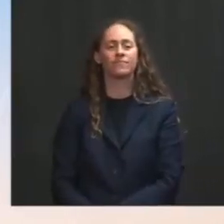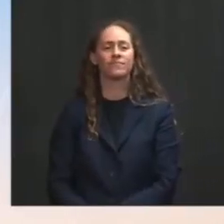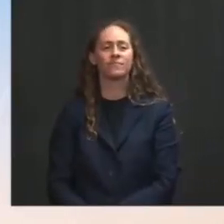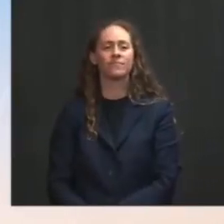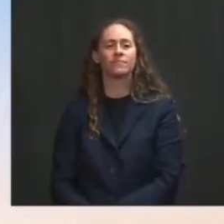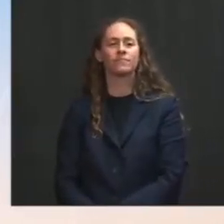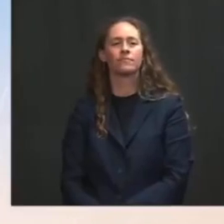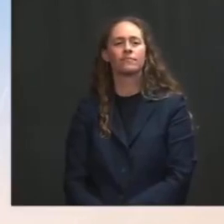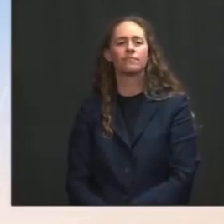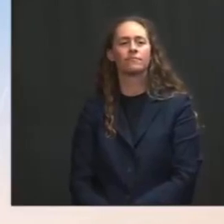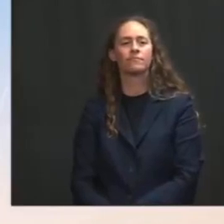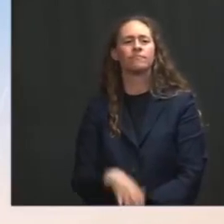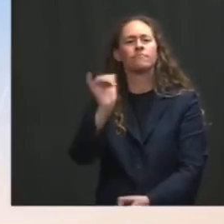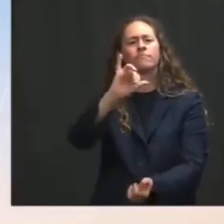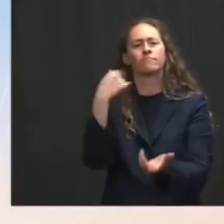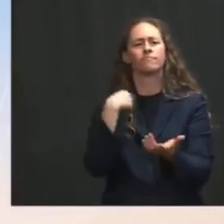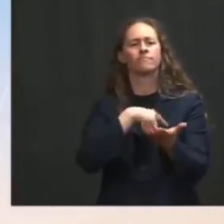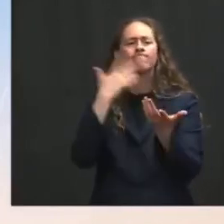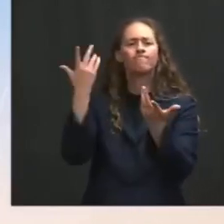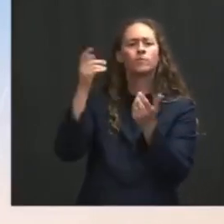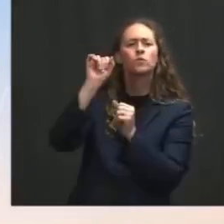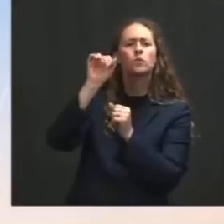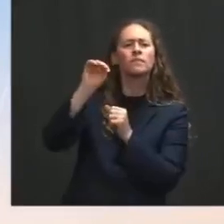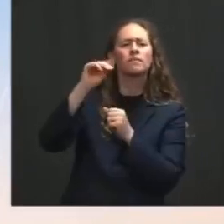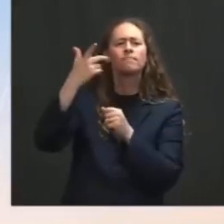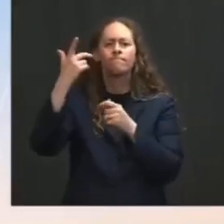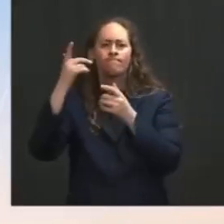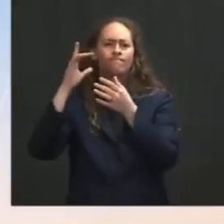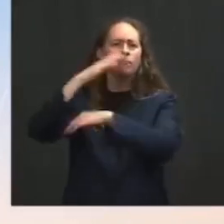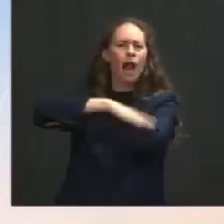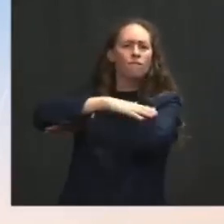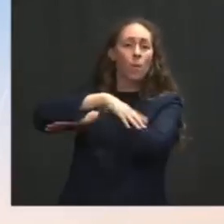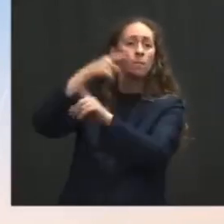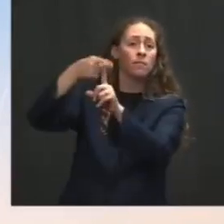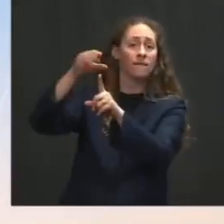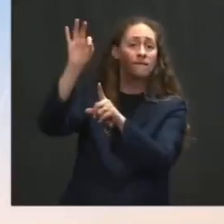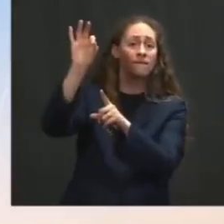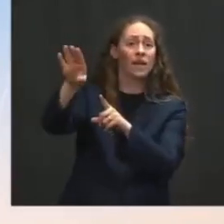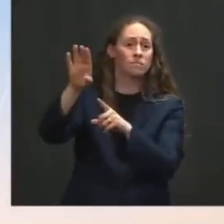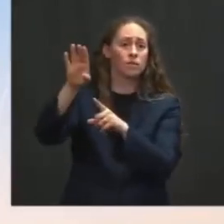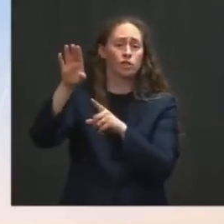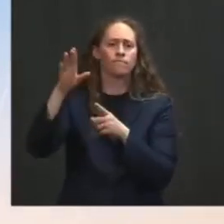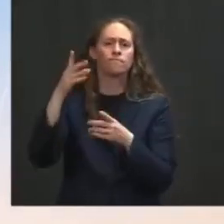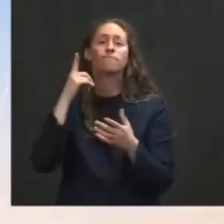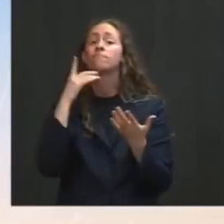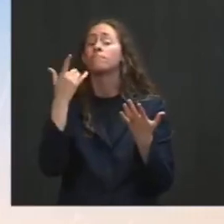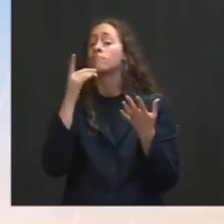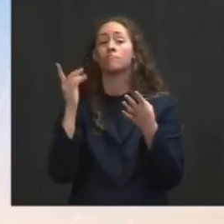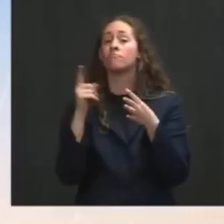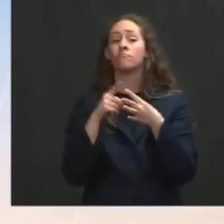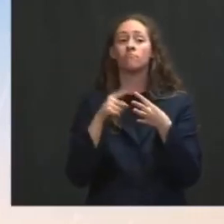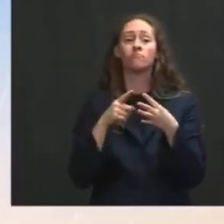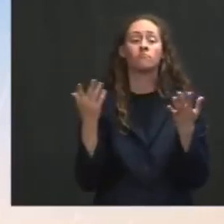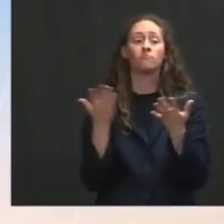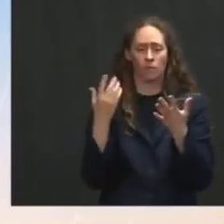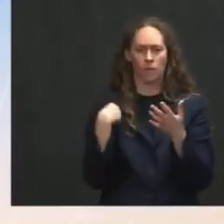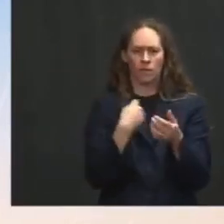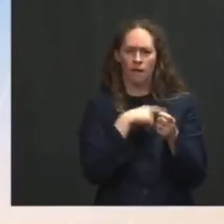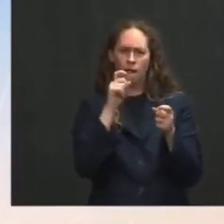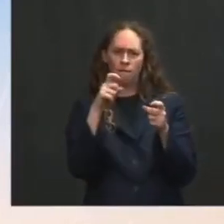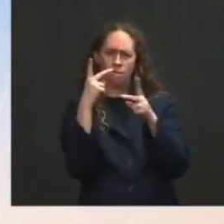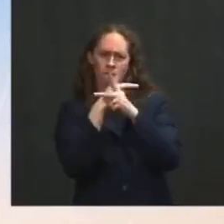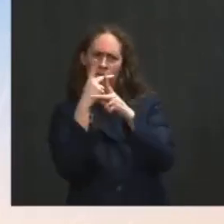media platforms, including Facebook, and those specifically are four key steps. One, that they measure and publicly share the